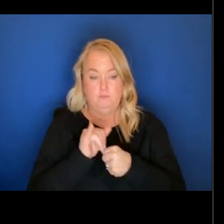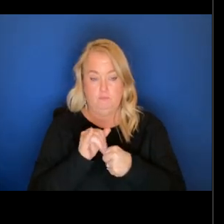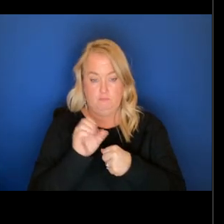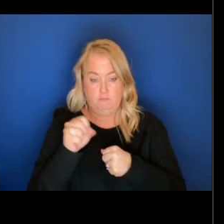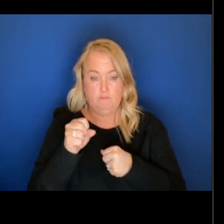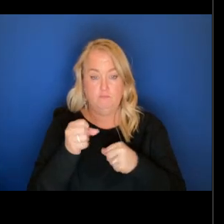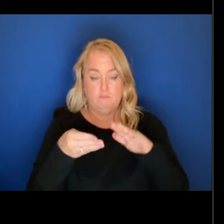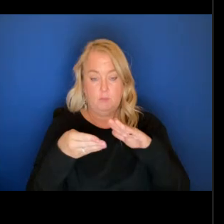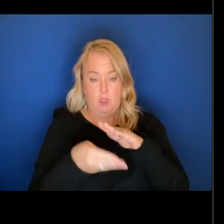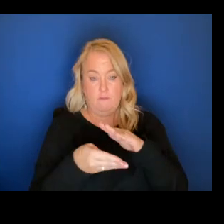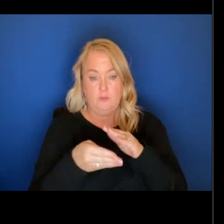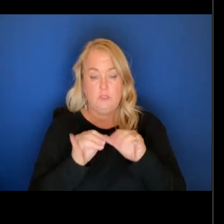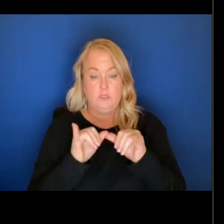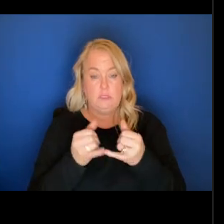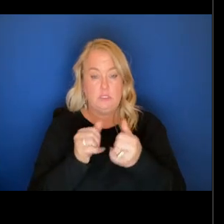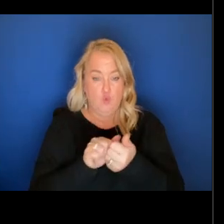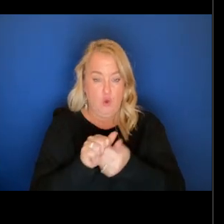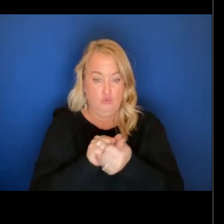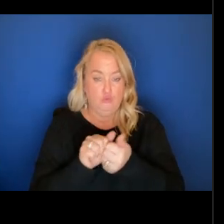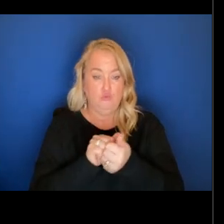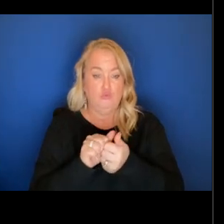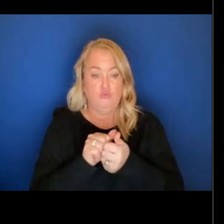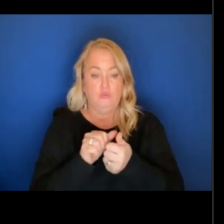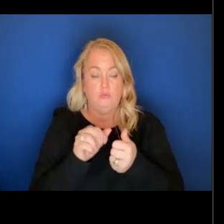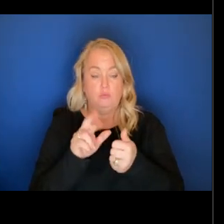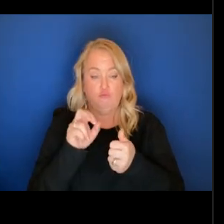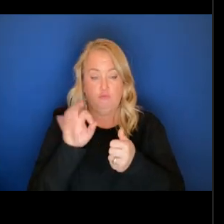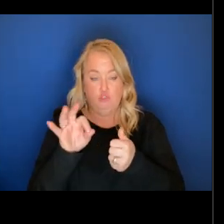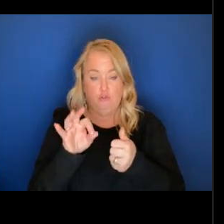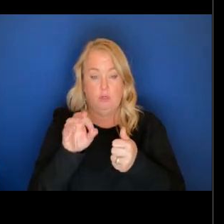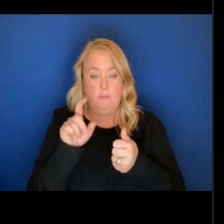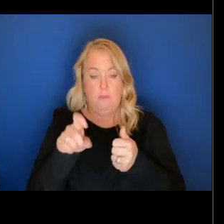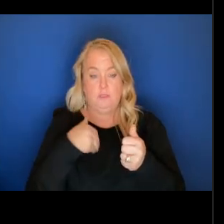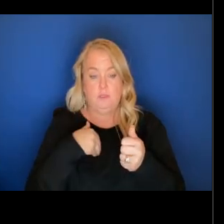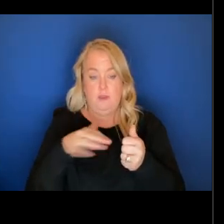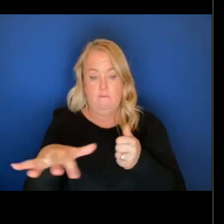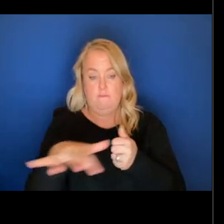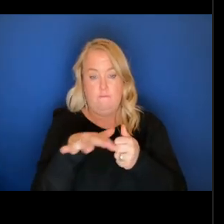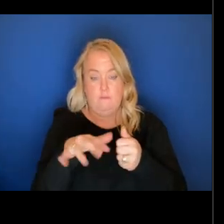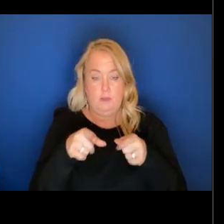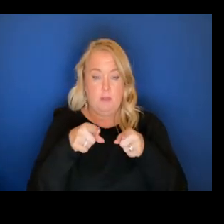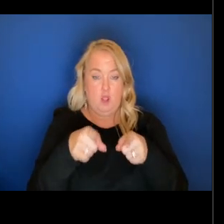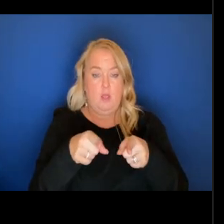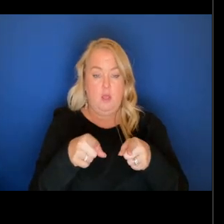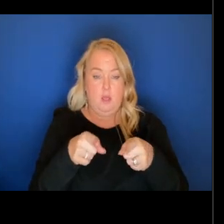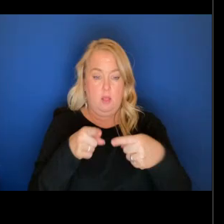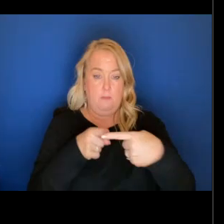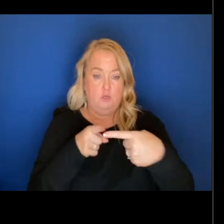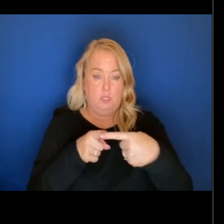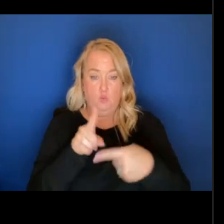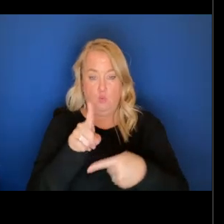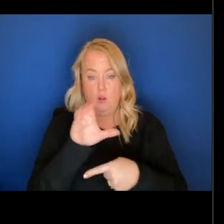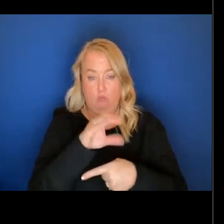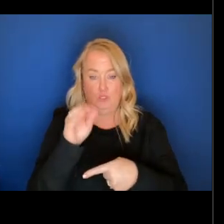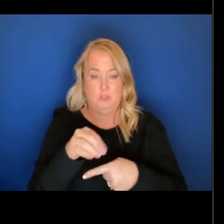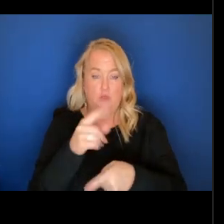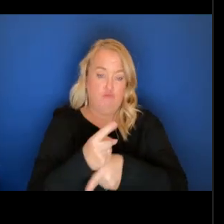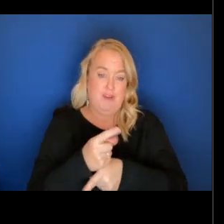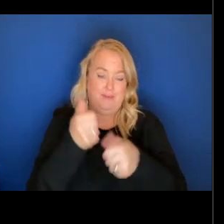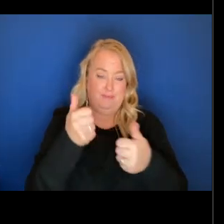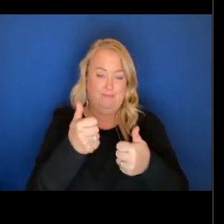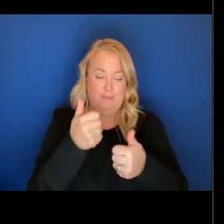refrigerators must have that parallel or perpendicular clear floor space. And 100% of you got that one right. So everyone got that right.